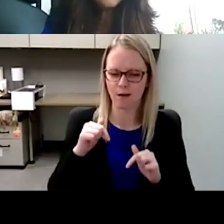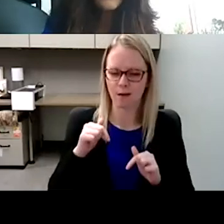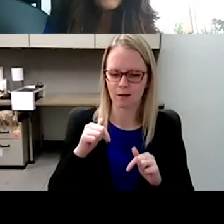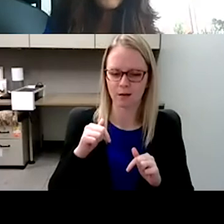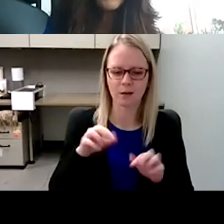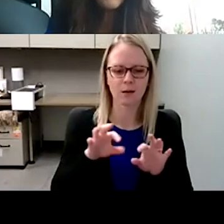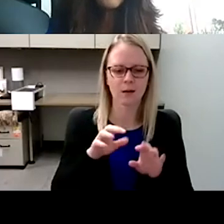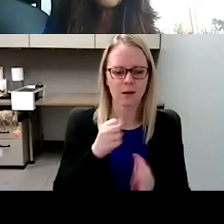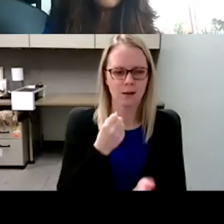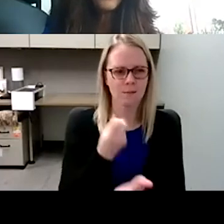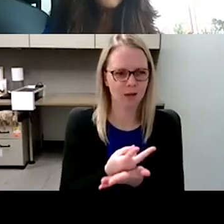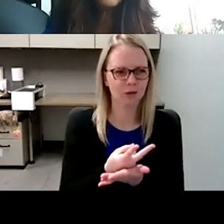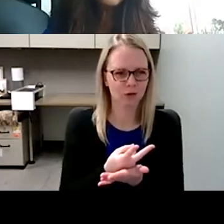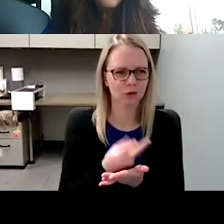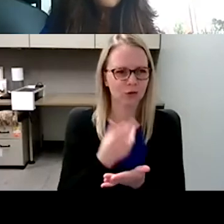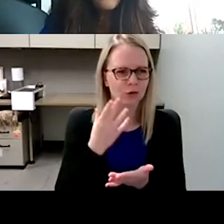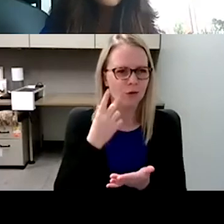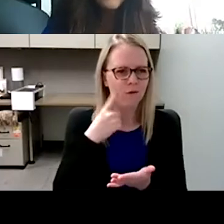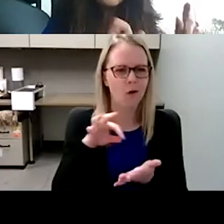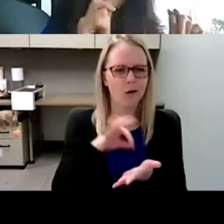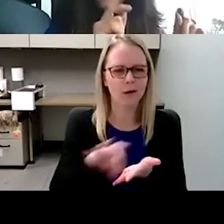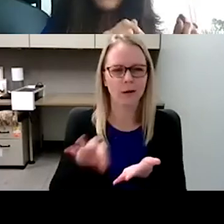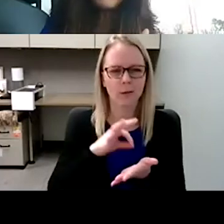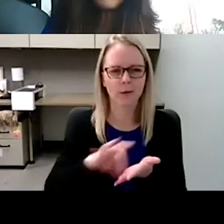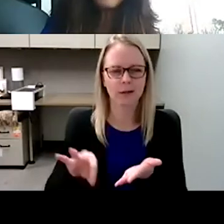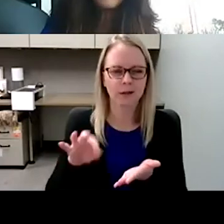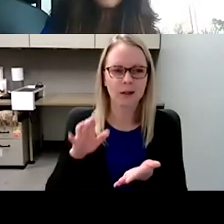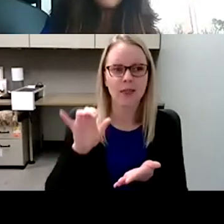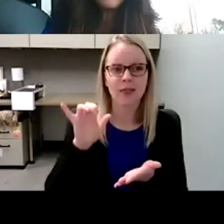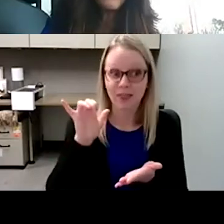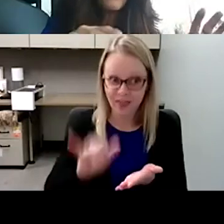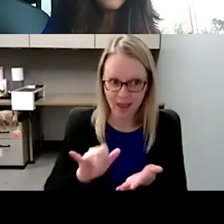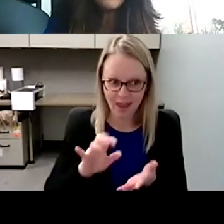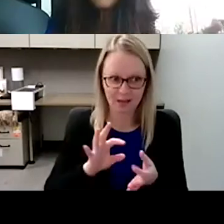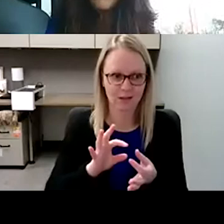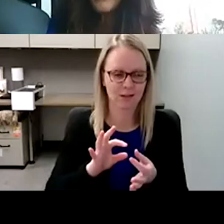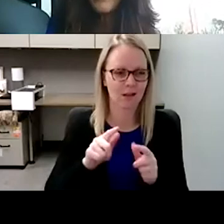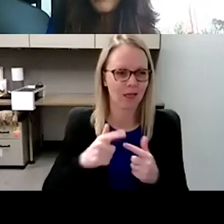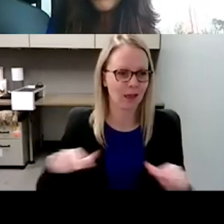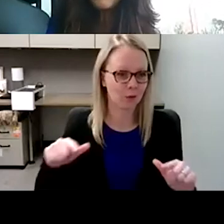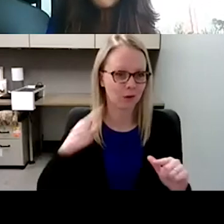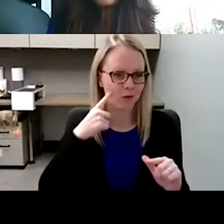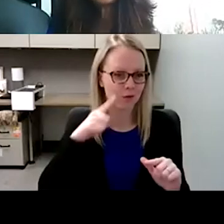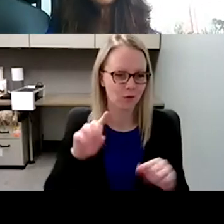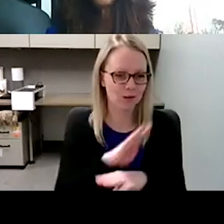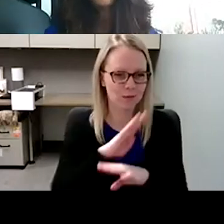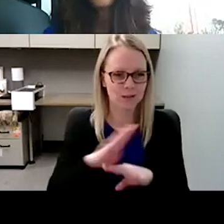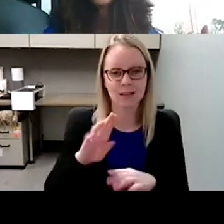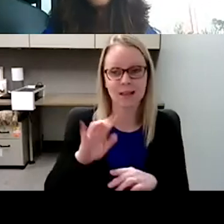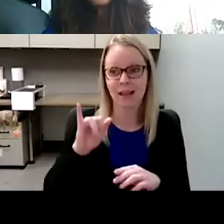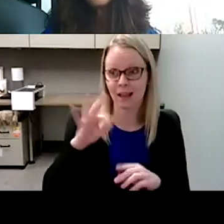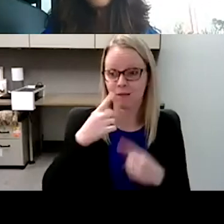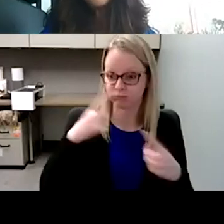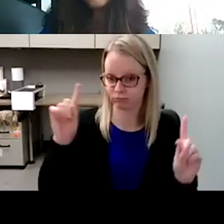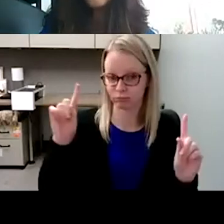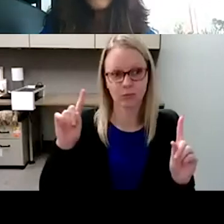chose accounting, because when you have that language of business, you can go right out and get a job that's specific to what